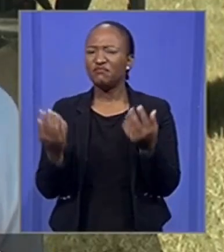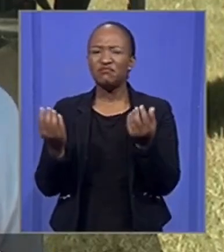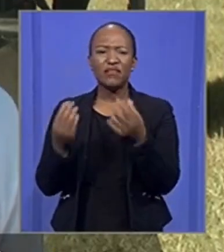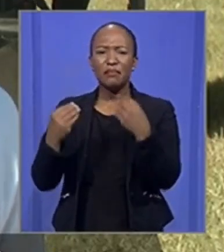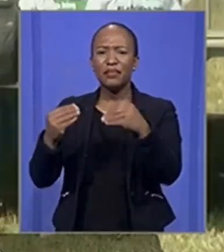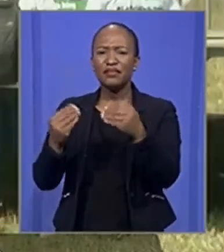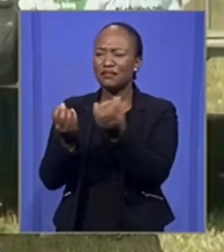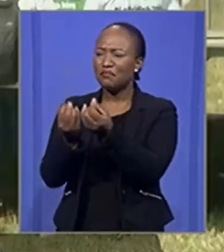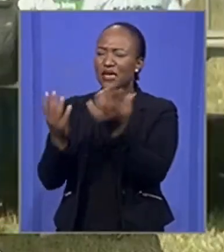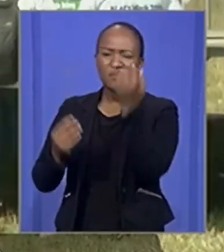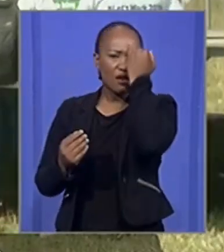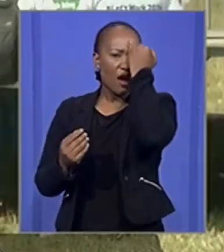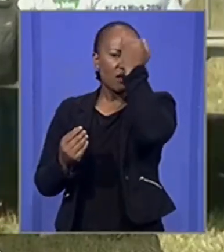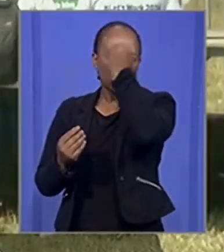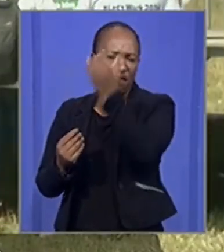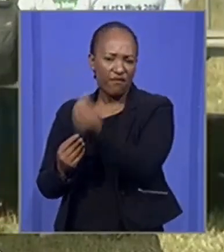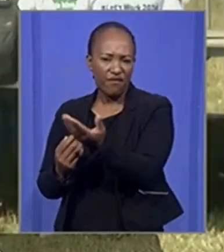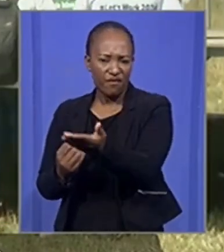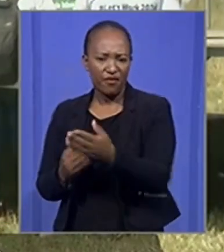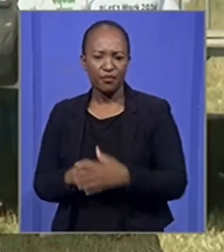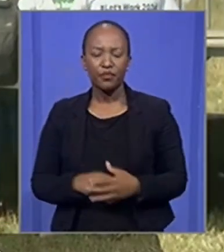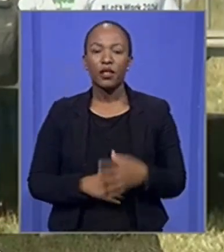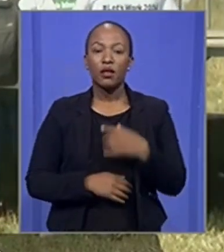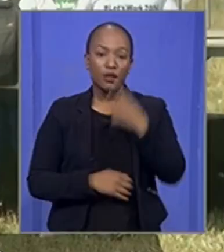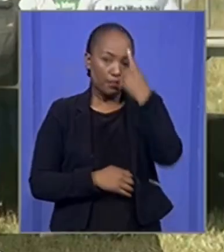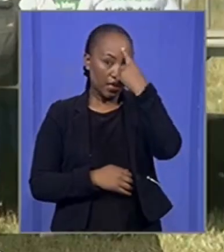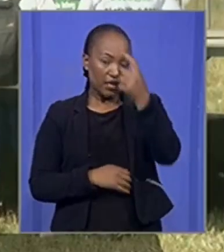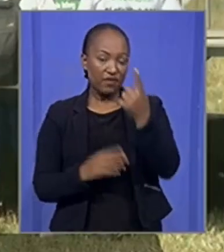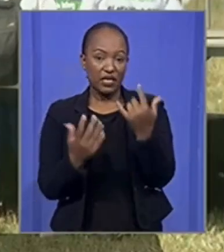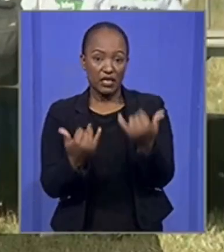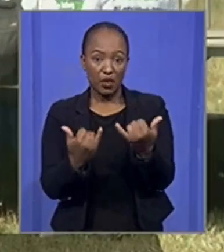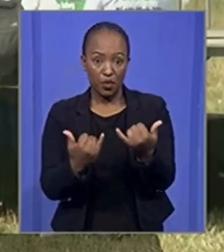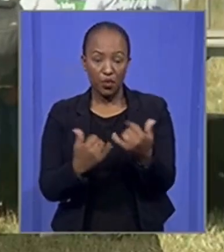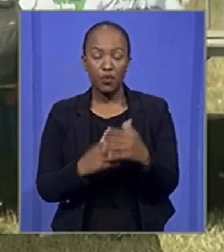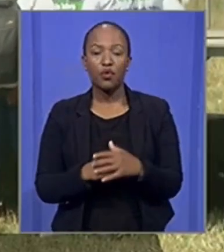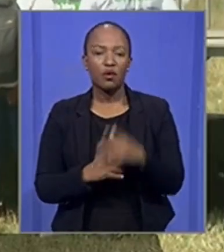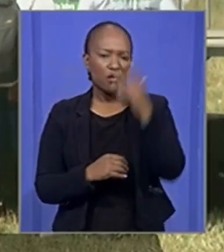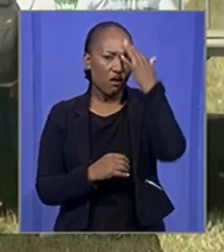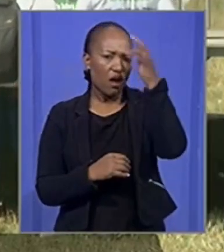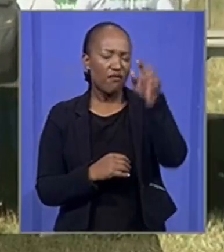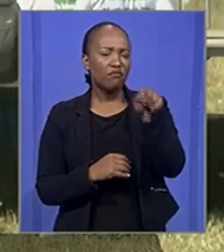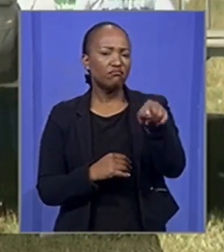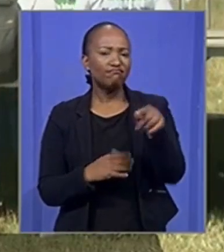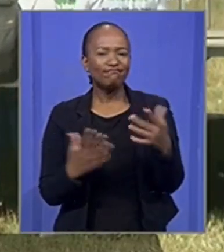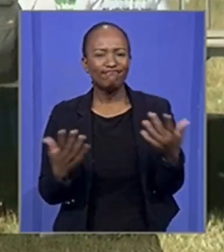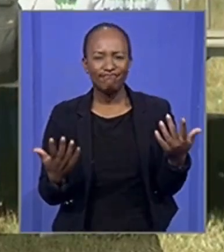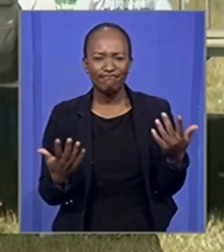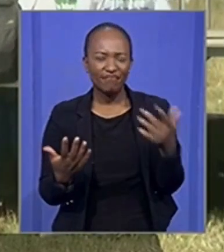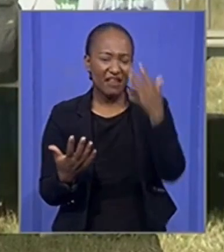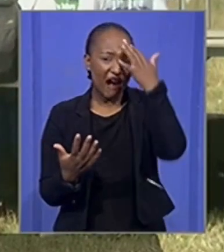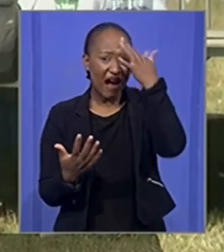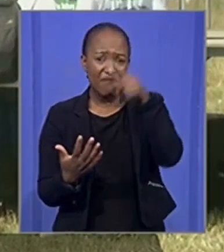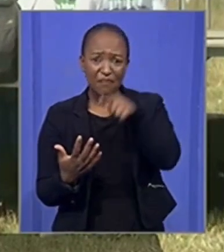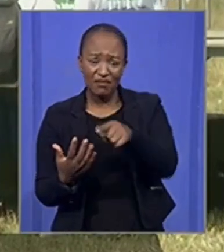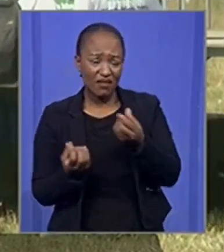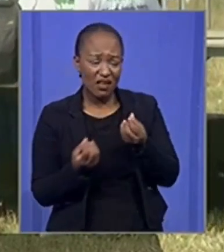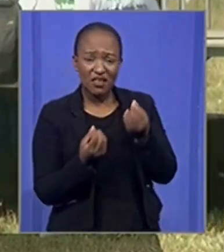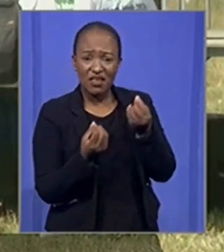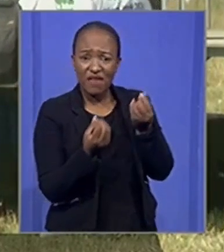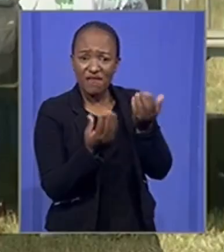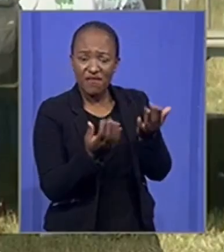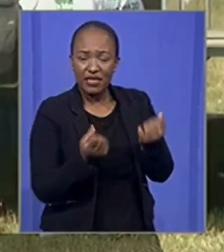business ideas. We believe that the problem now is the government is not delivering services to the people. They